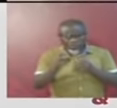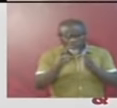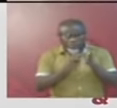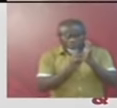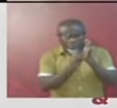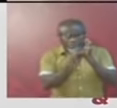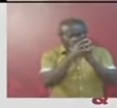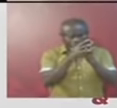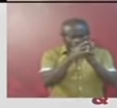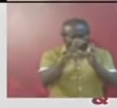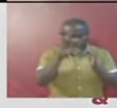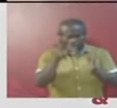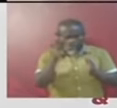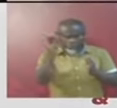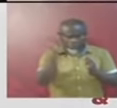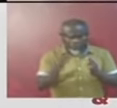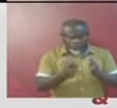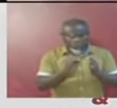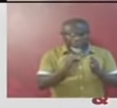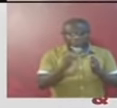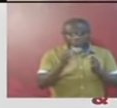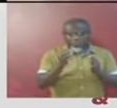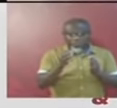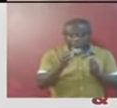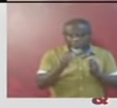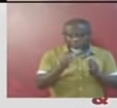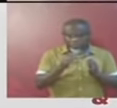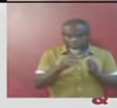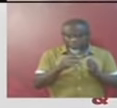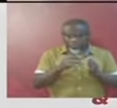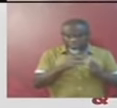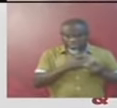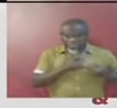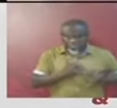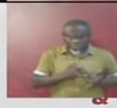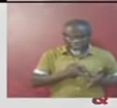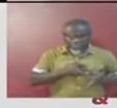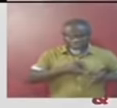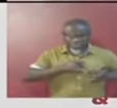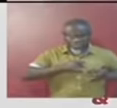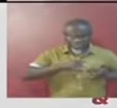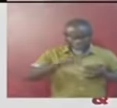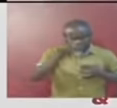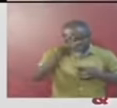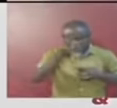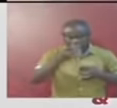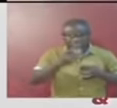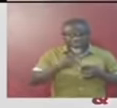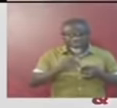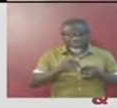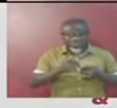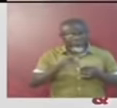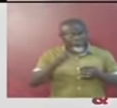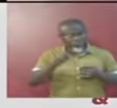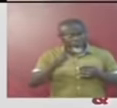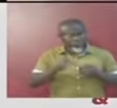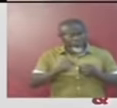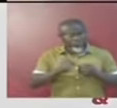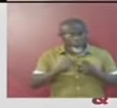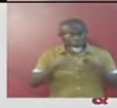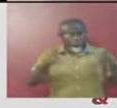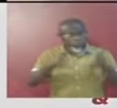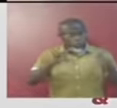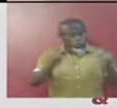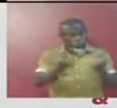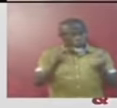it's 9% roughly have CVAs, cerebrovascular accidents, which is a fairly large group of people. When you add all of